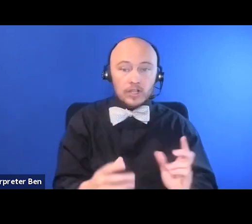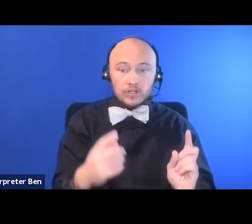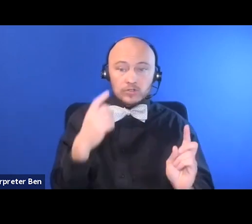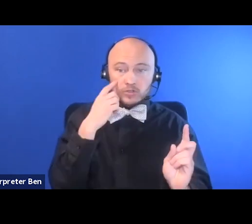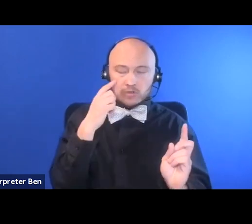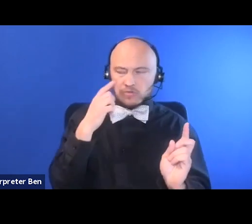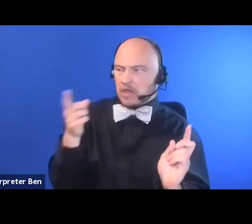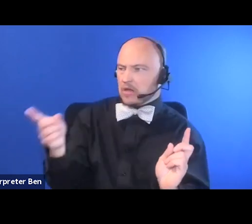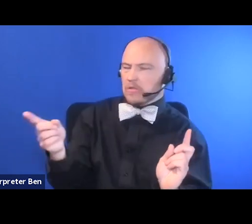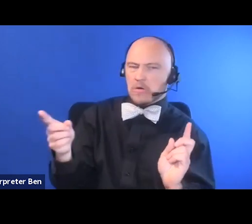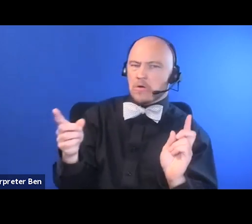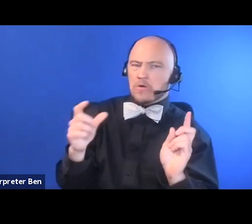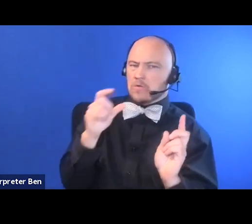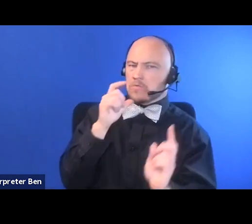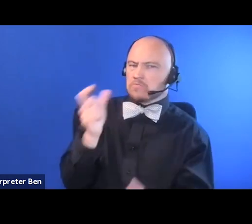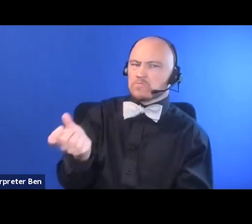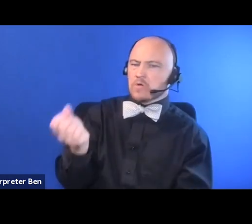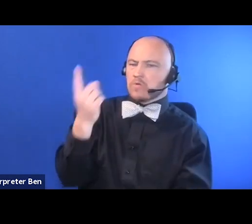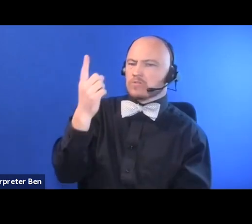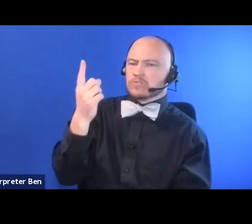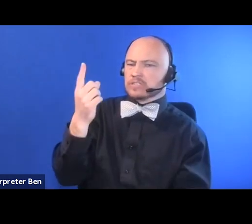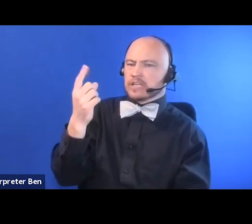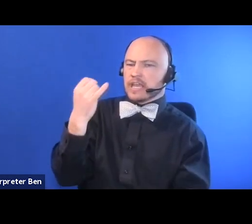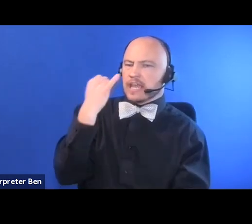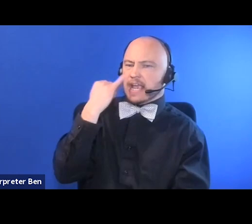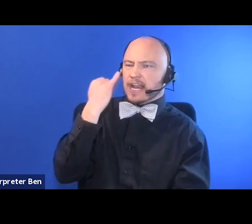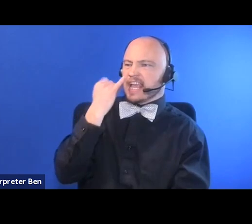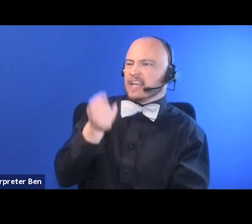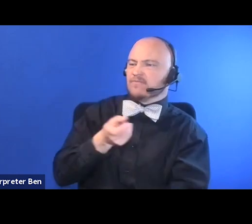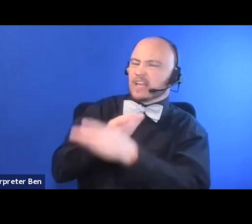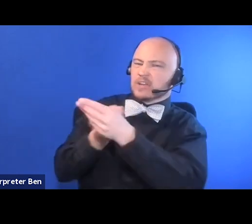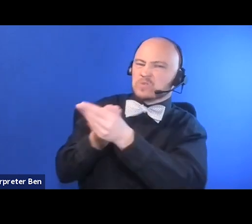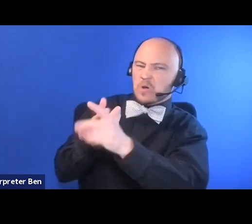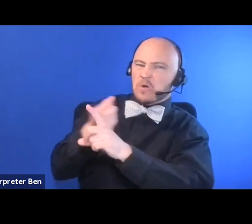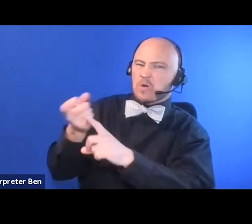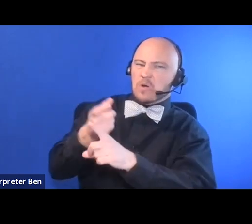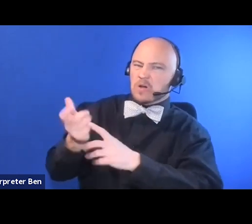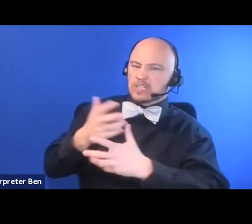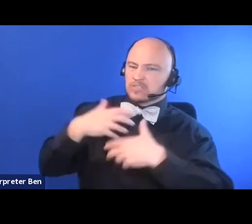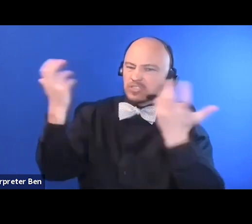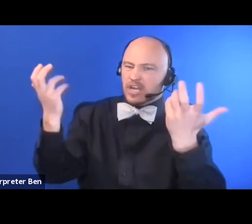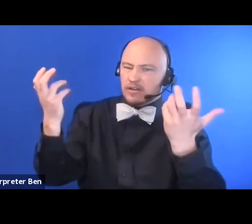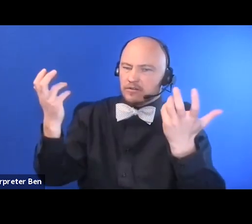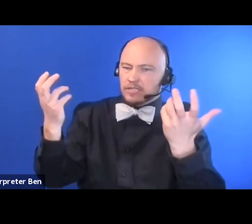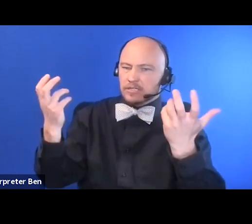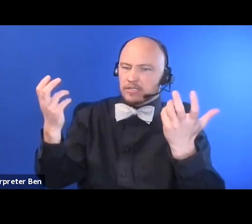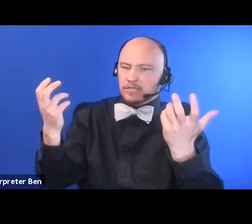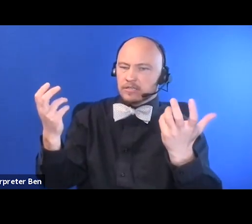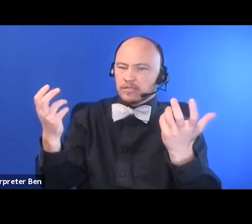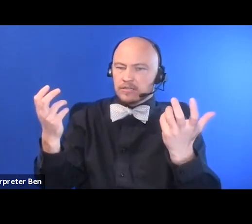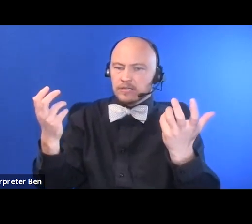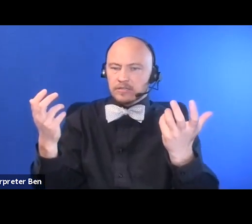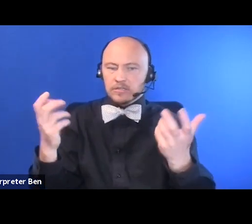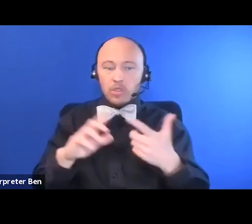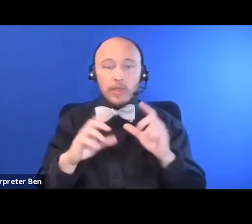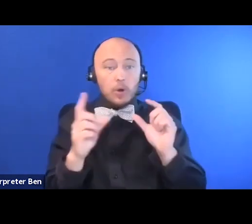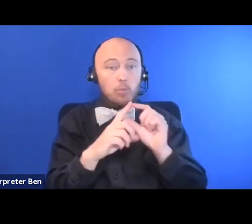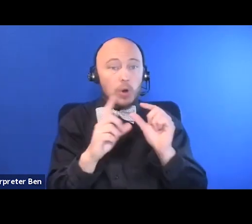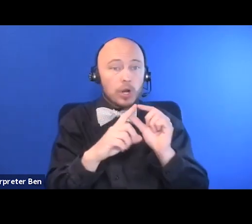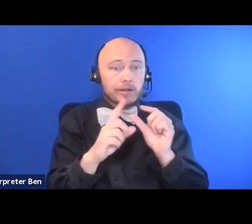not understand if they jeered or shouted, so they did not waste their